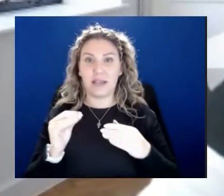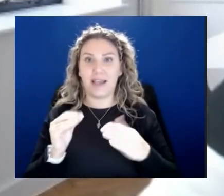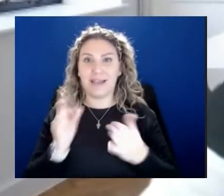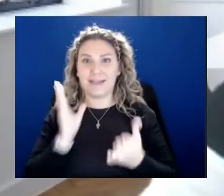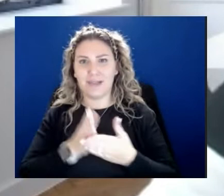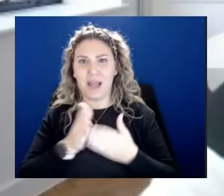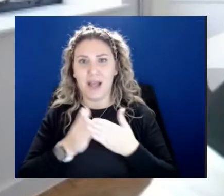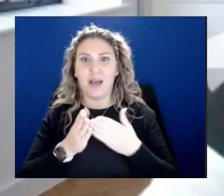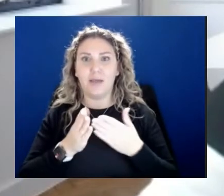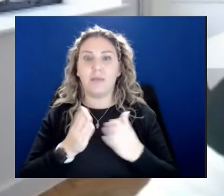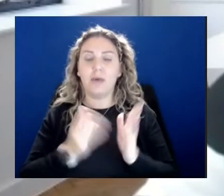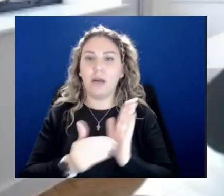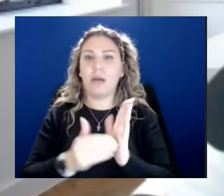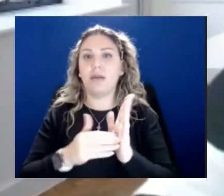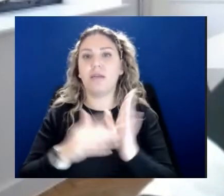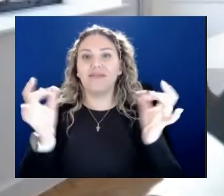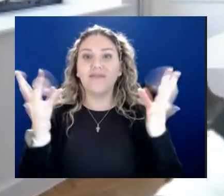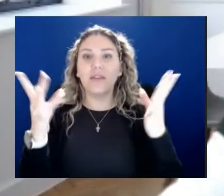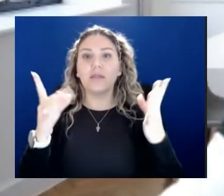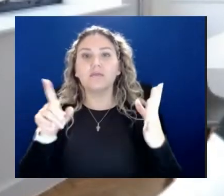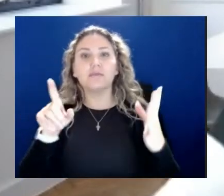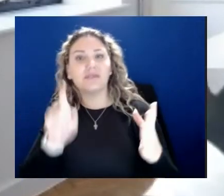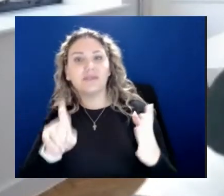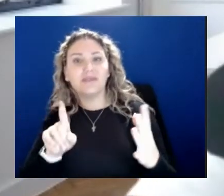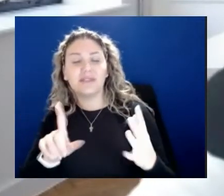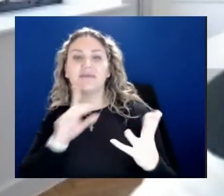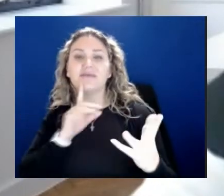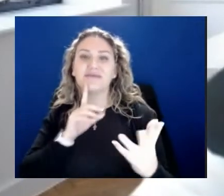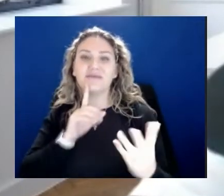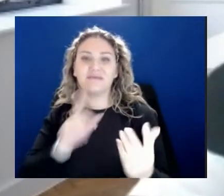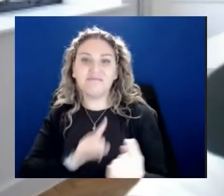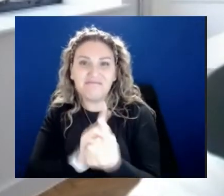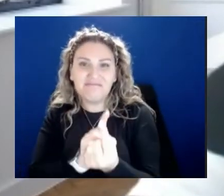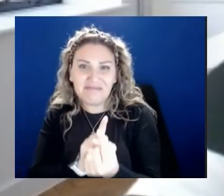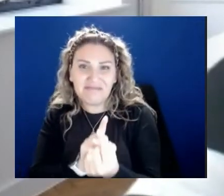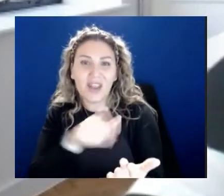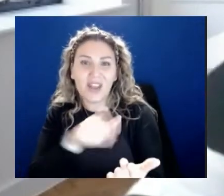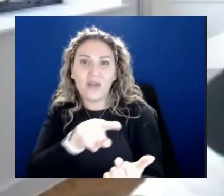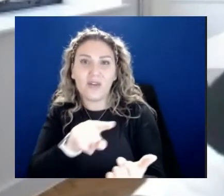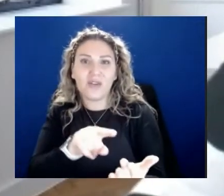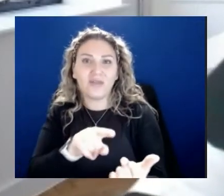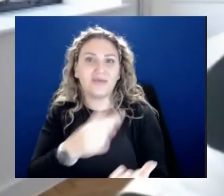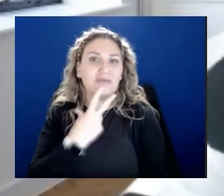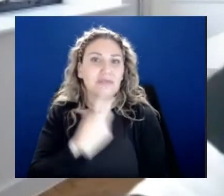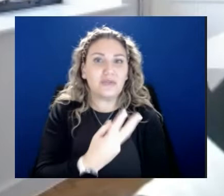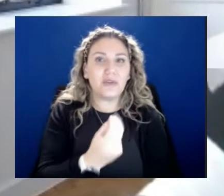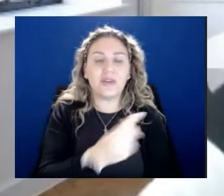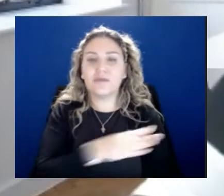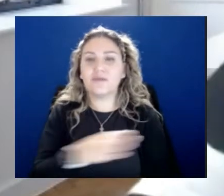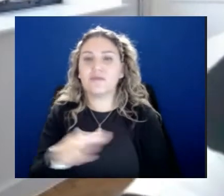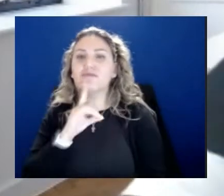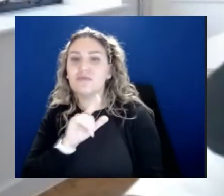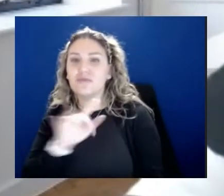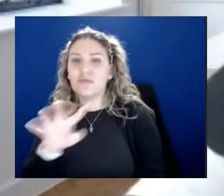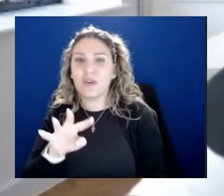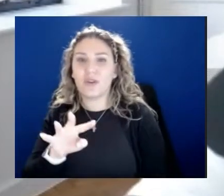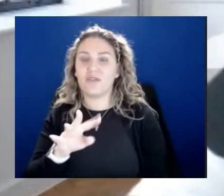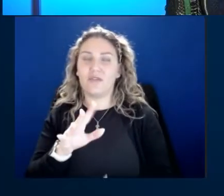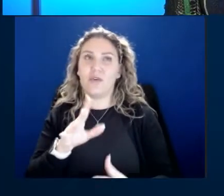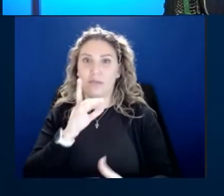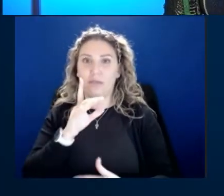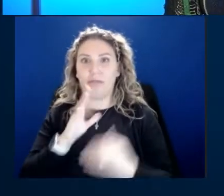have to meet those young people between the ages of 12 and 24 before they get beyond that